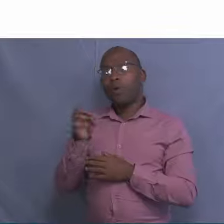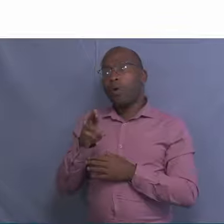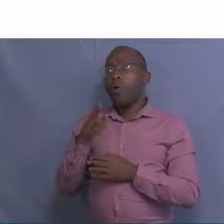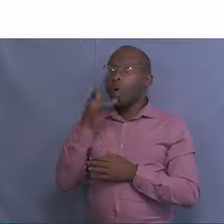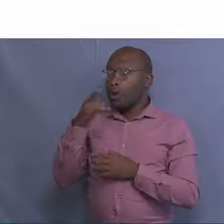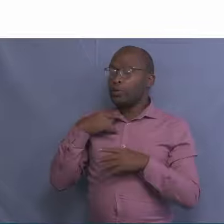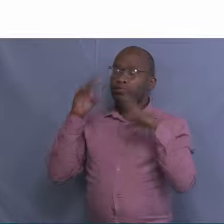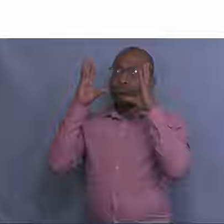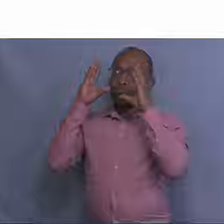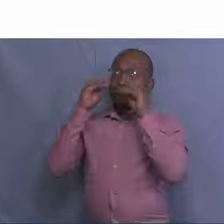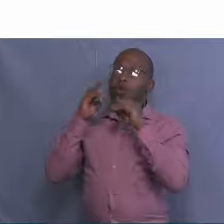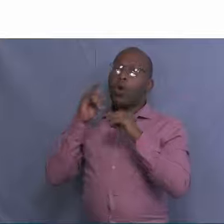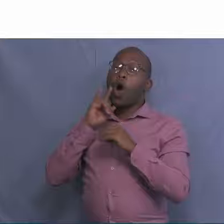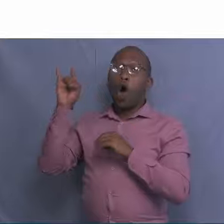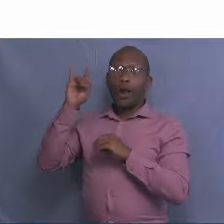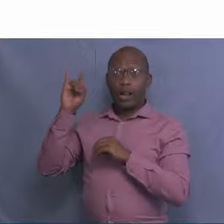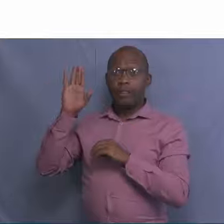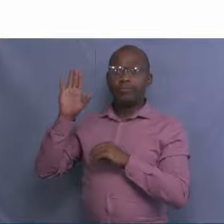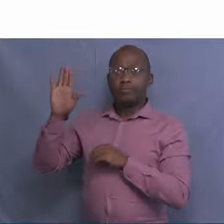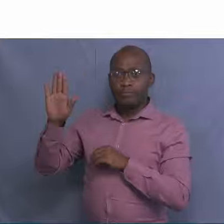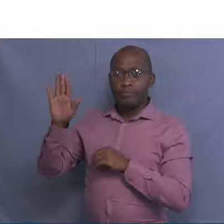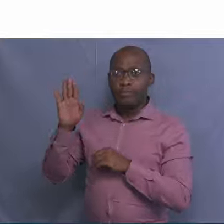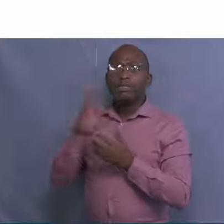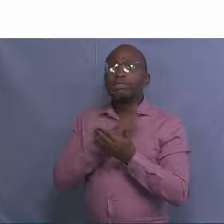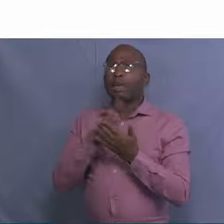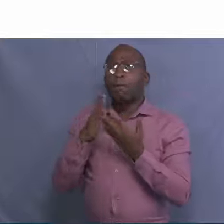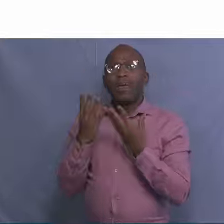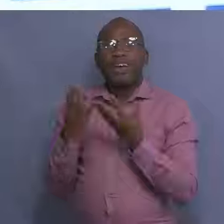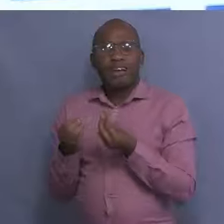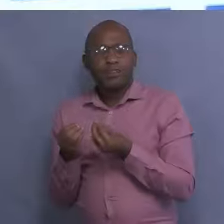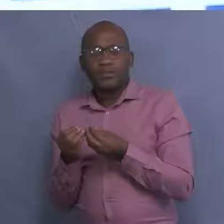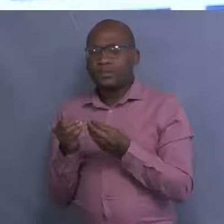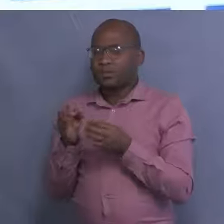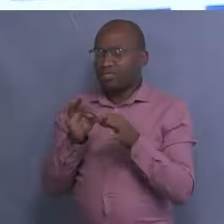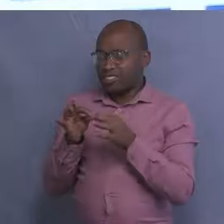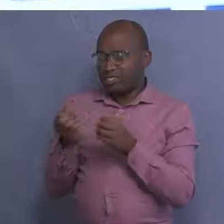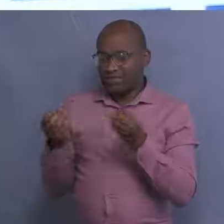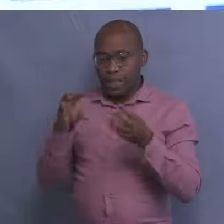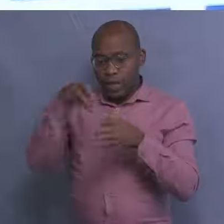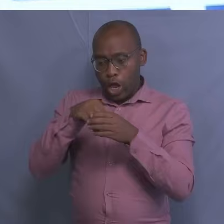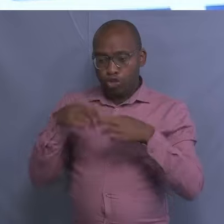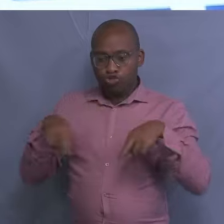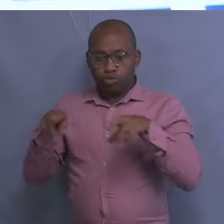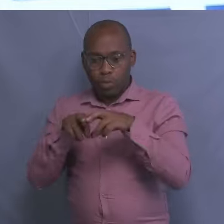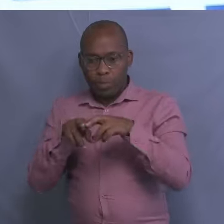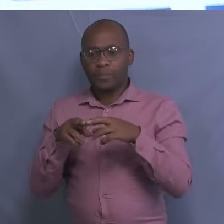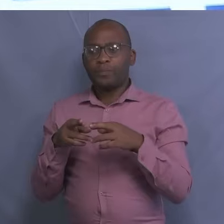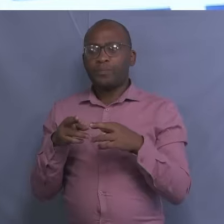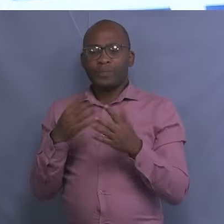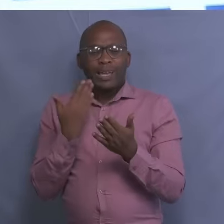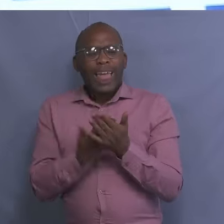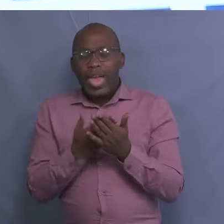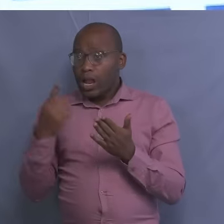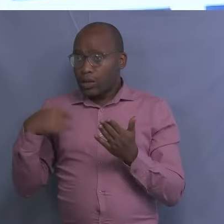a hotel, most hotels will have complimentary products in their rooms. Can we see the